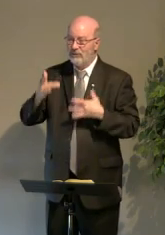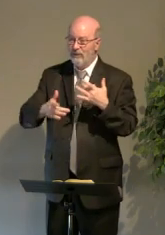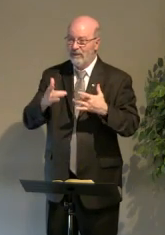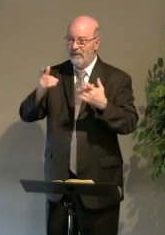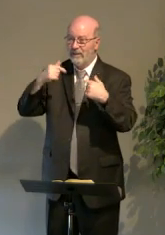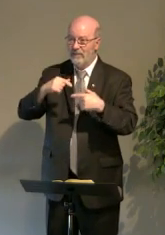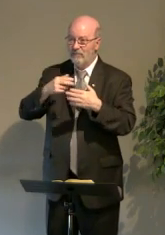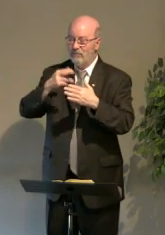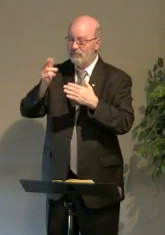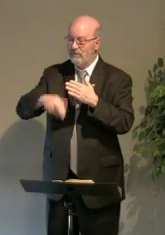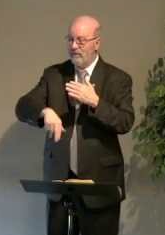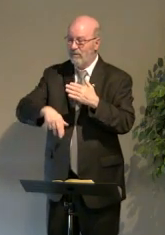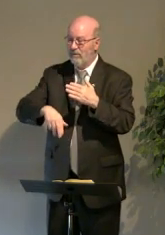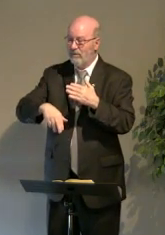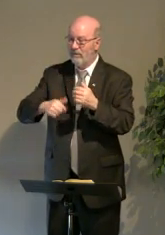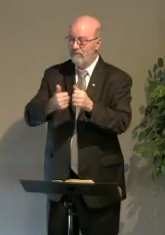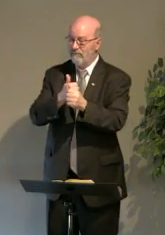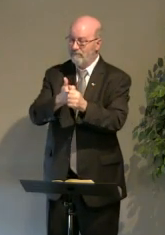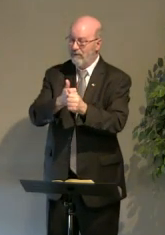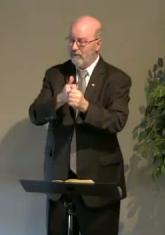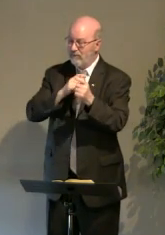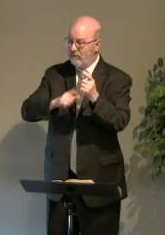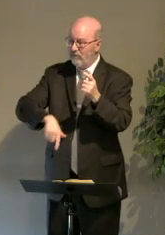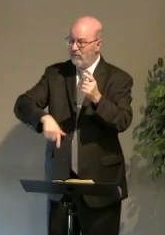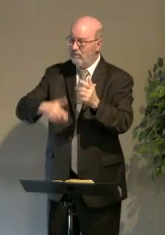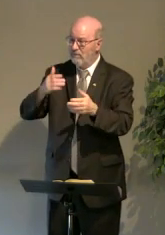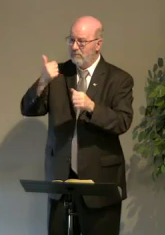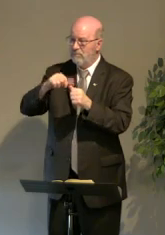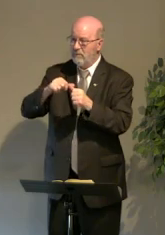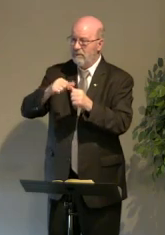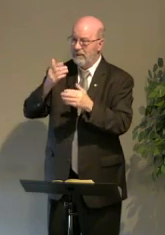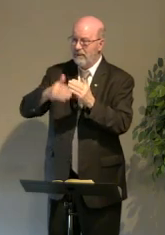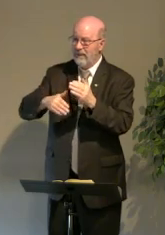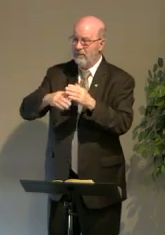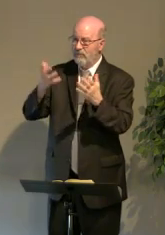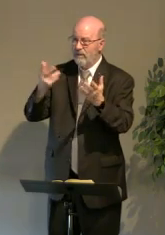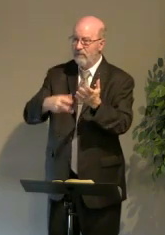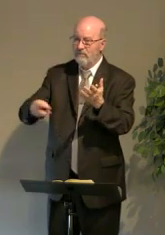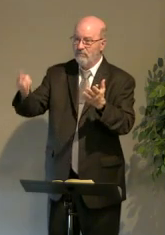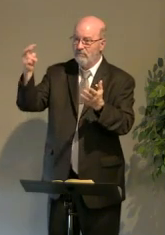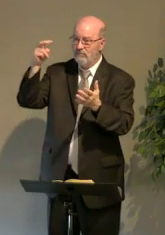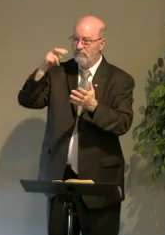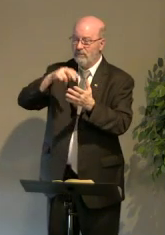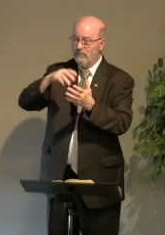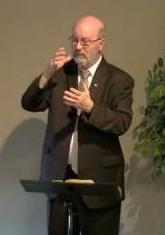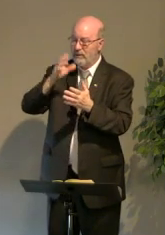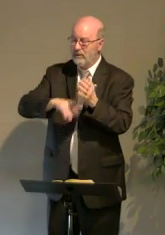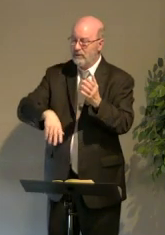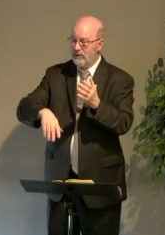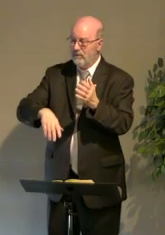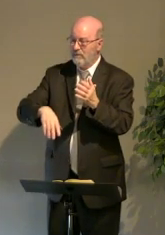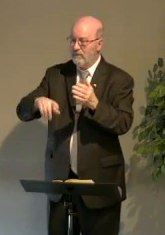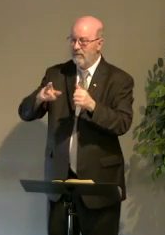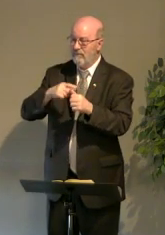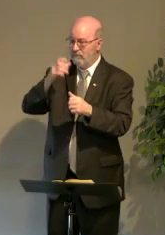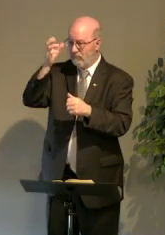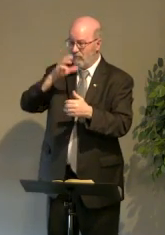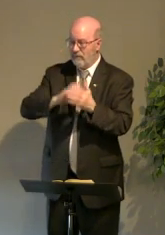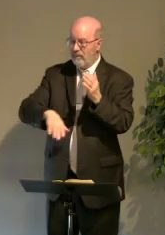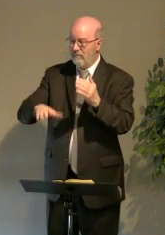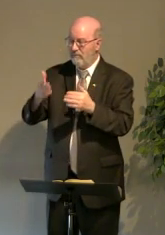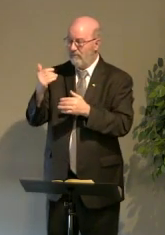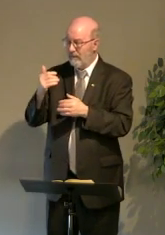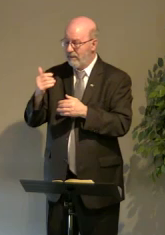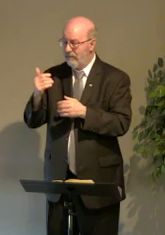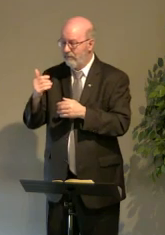comes as a result of following the Lord. You may remember at the end of the great resurrection chapter, 1 Corinthians chapter